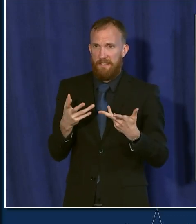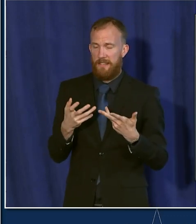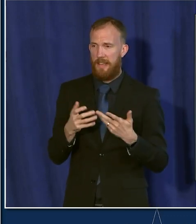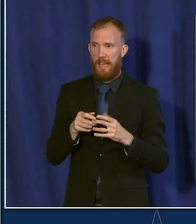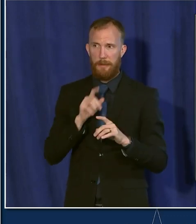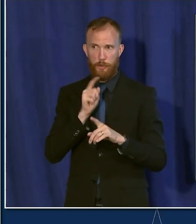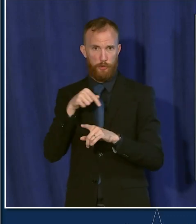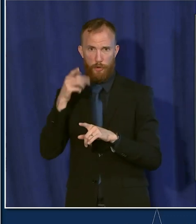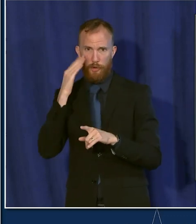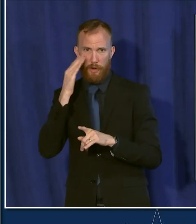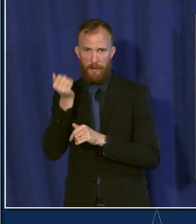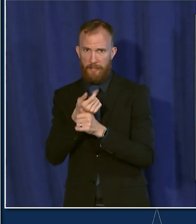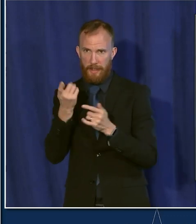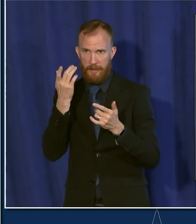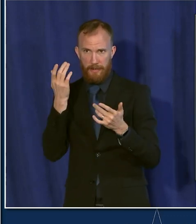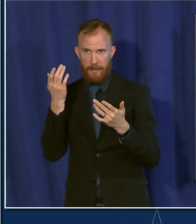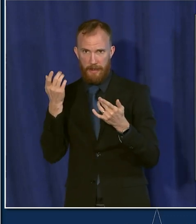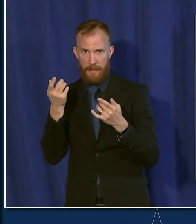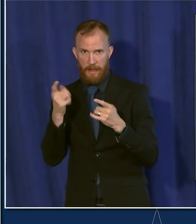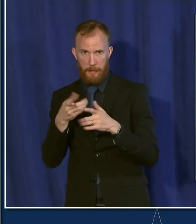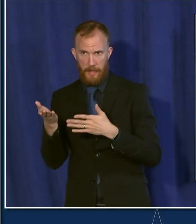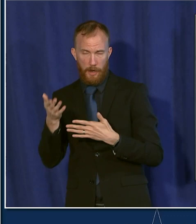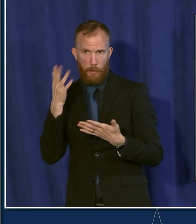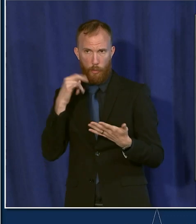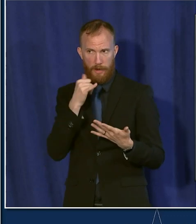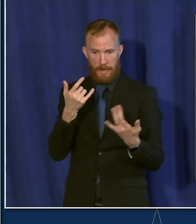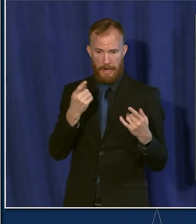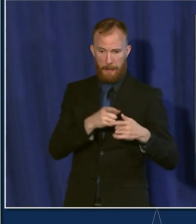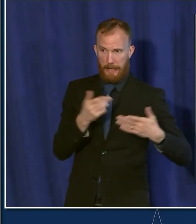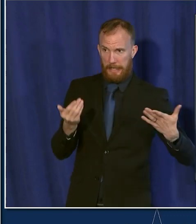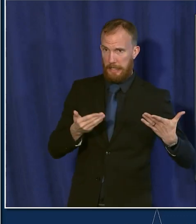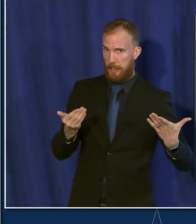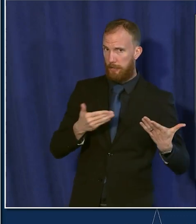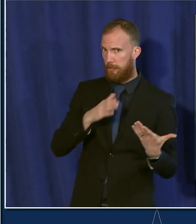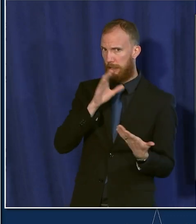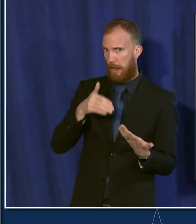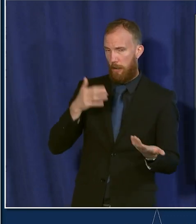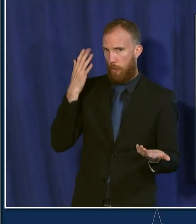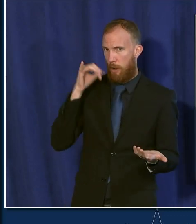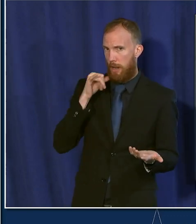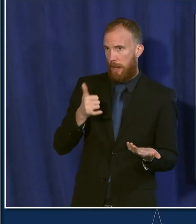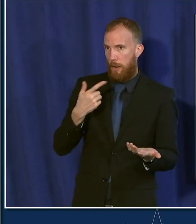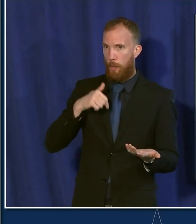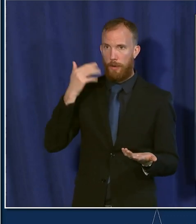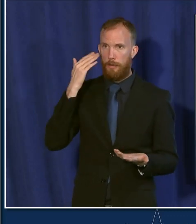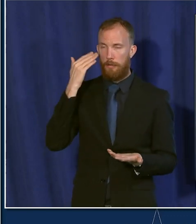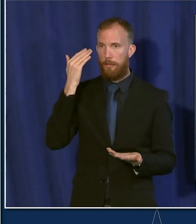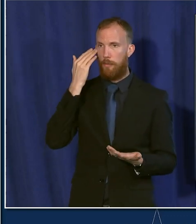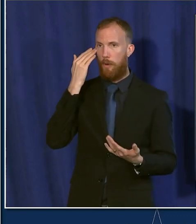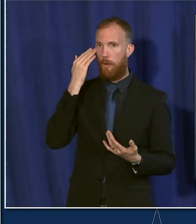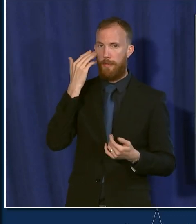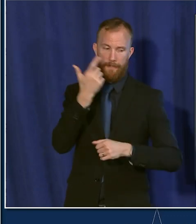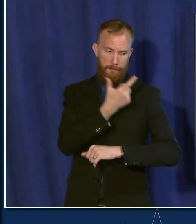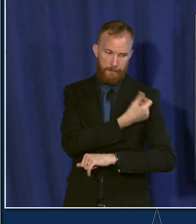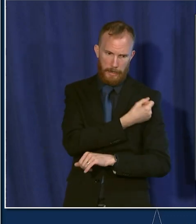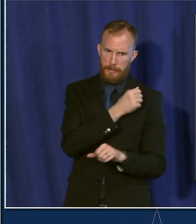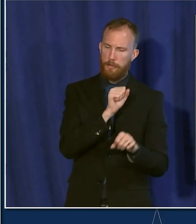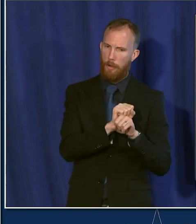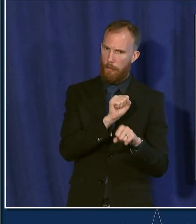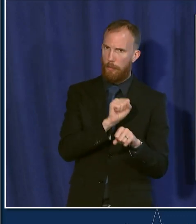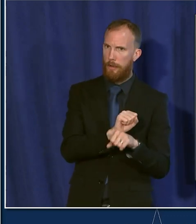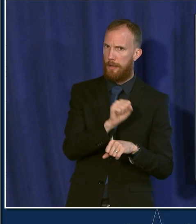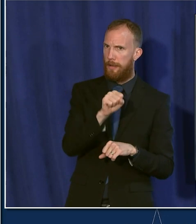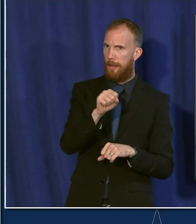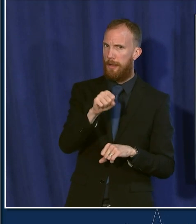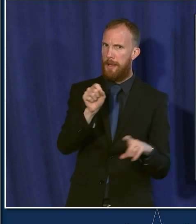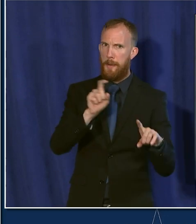there, but what's to say that something like that couldn't happen in a situation like this at this point? Yeah. I mean, we know that the vaccines are working, broadly speaking,